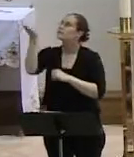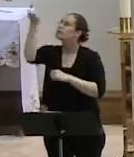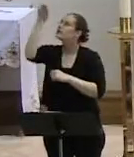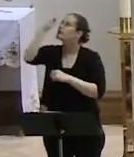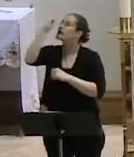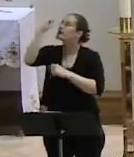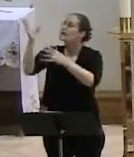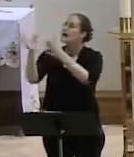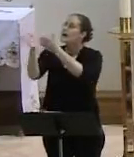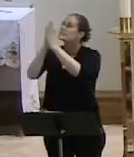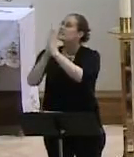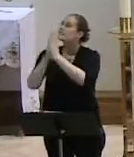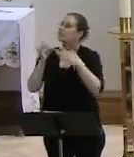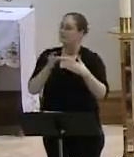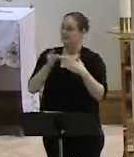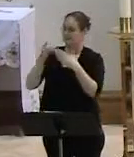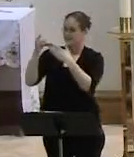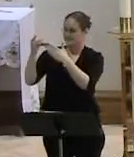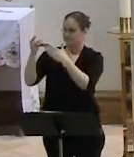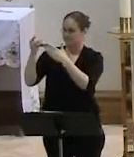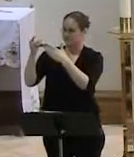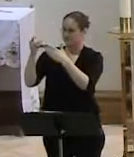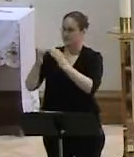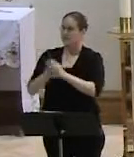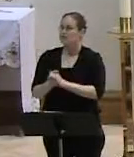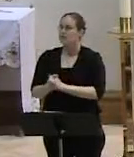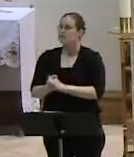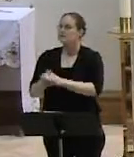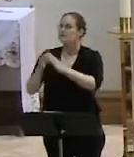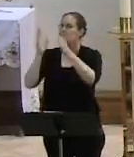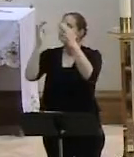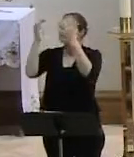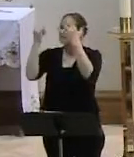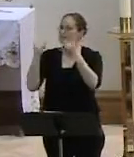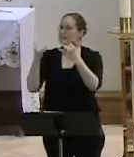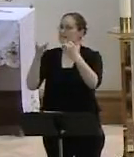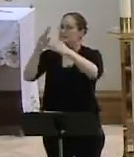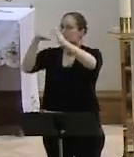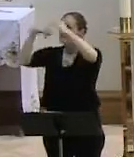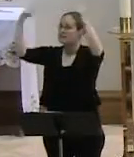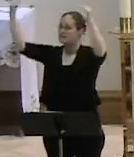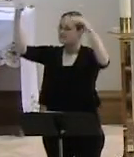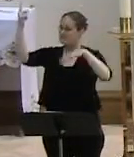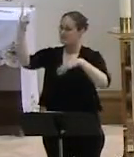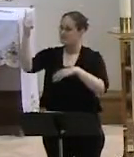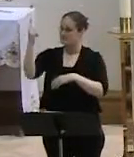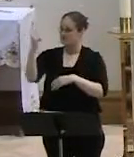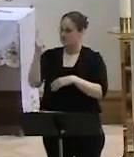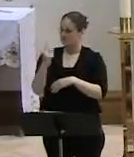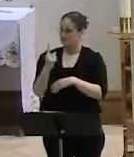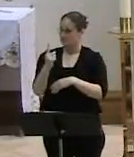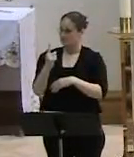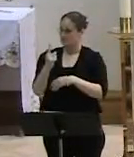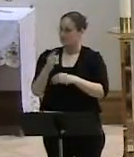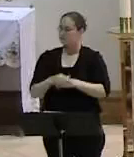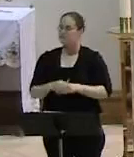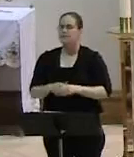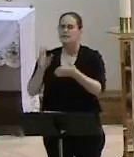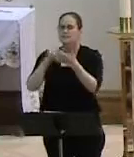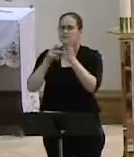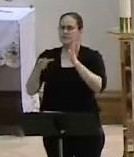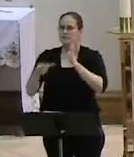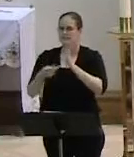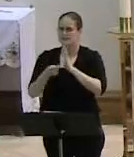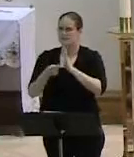for direction. And that's the way of the Ascension, always looking up. Look to the Lord and then do what